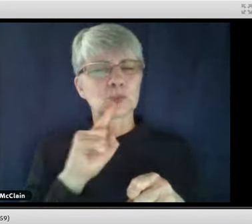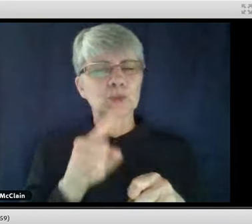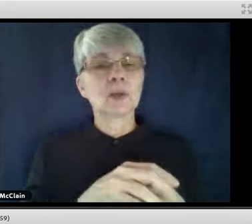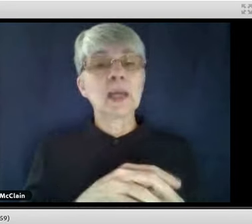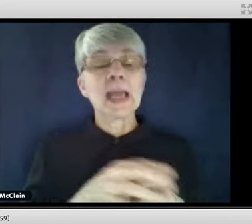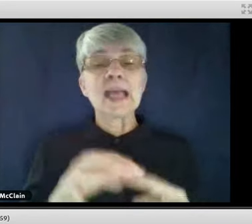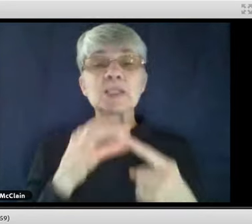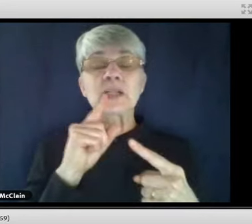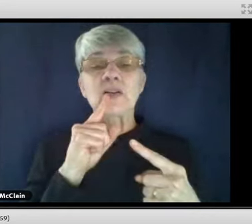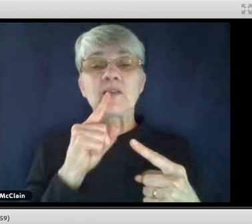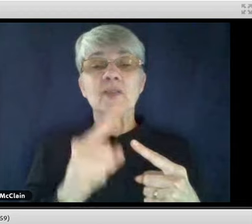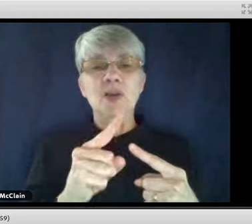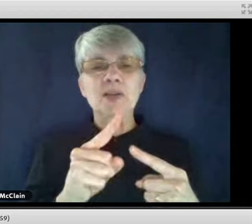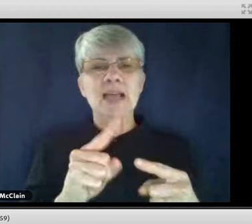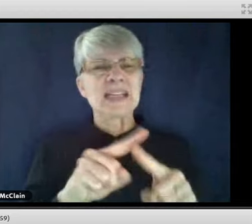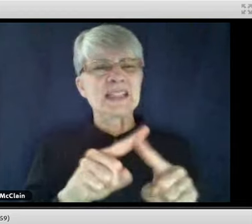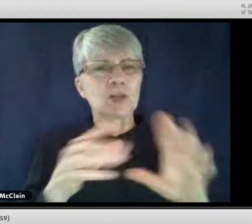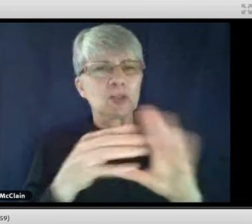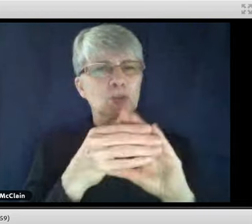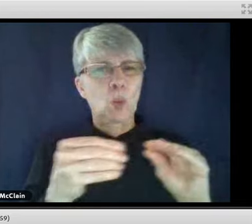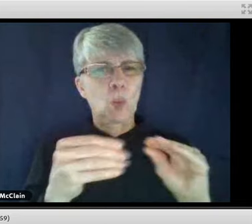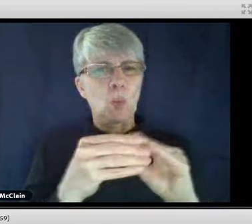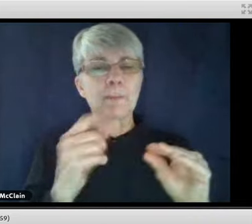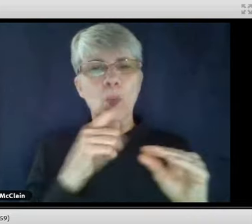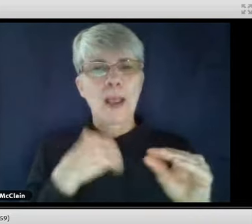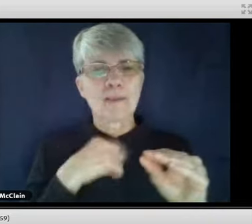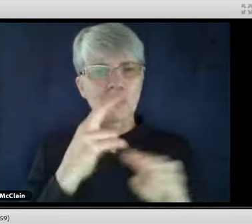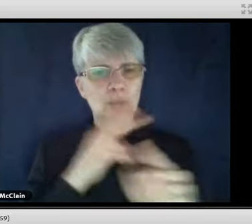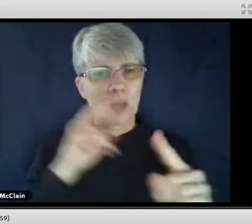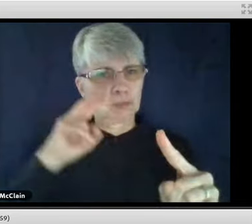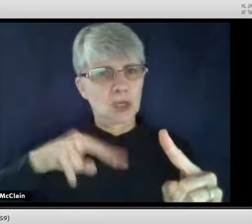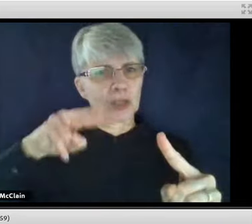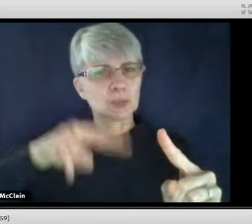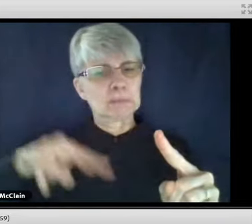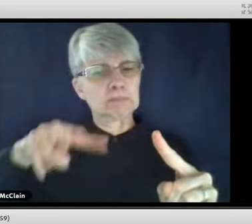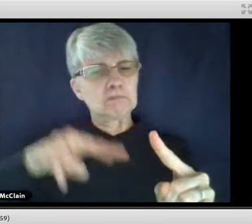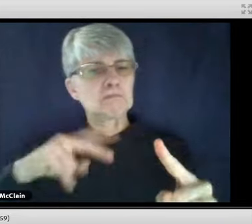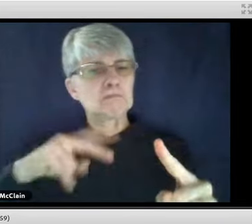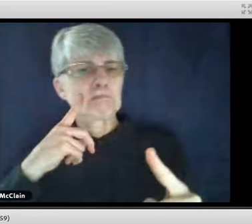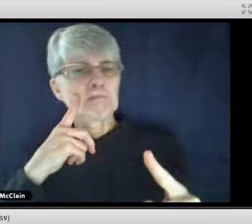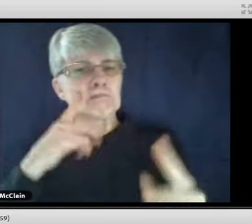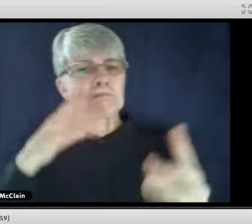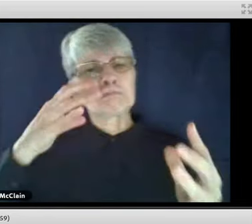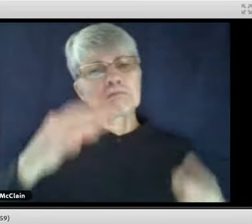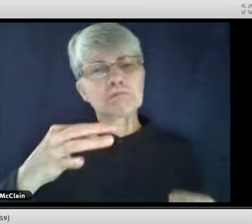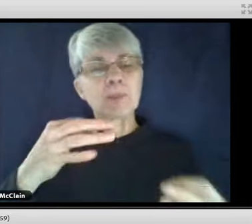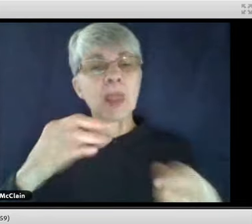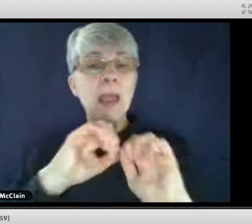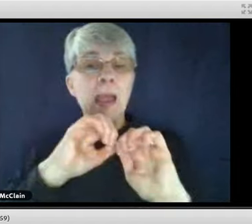Especially if there's a substantially different story. But yeah, we do have to use our judgment to determine, how